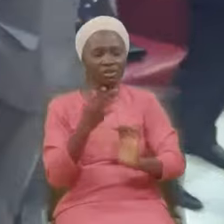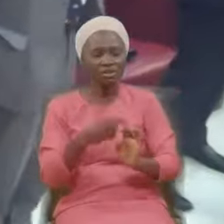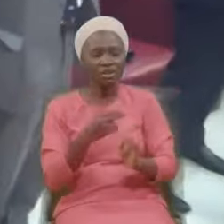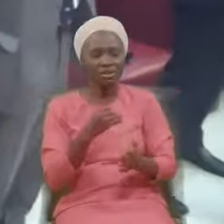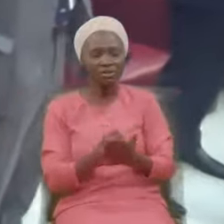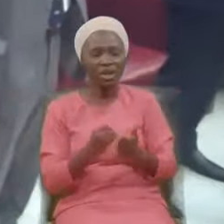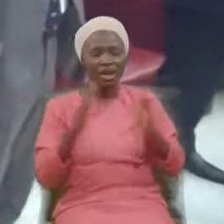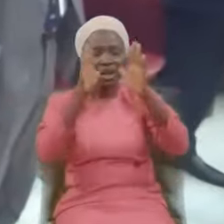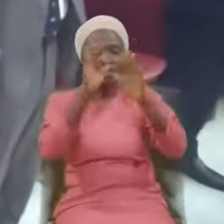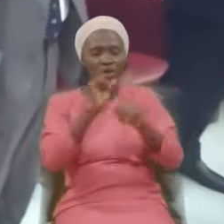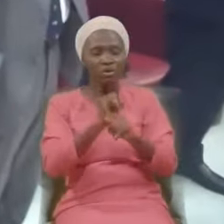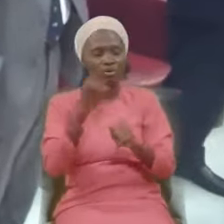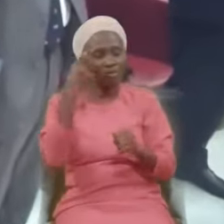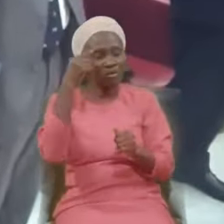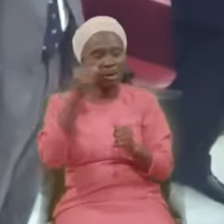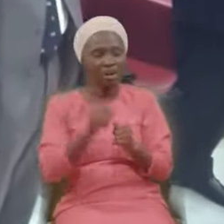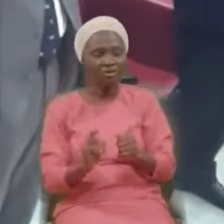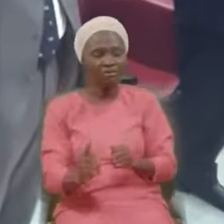for everyone.